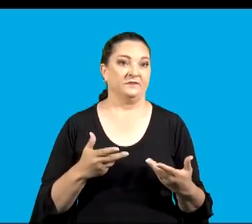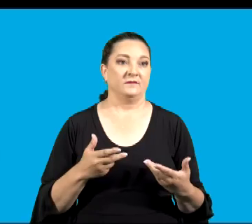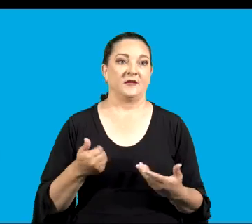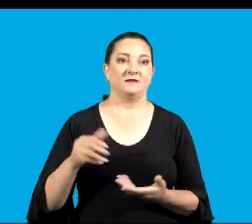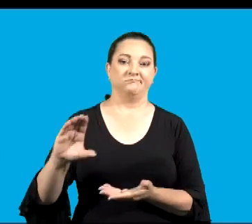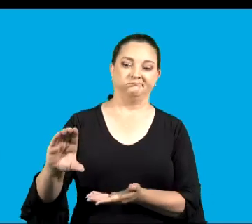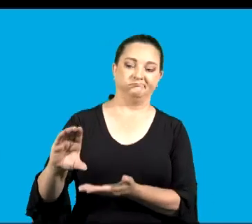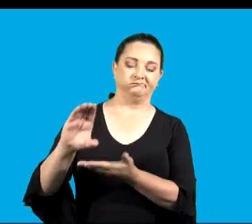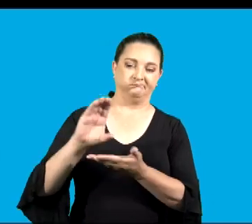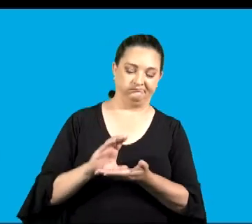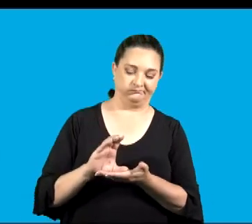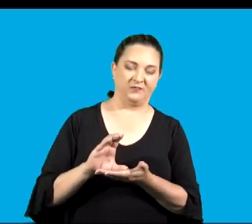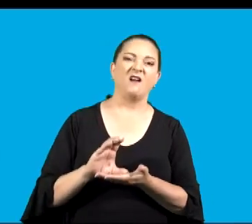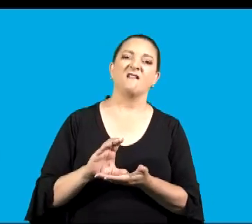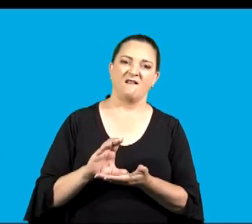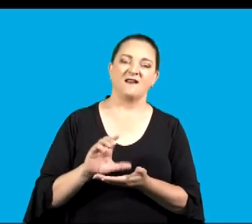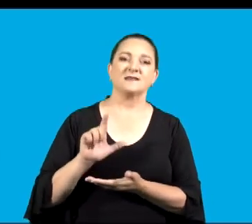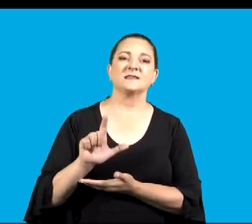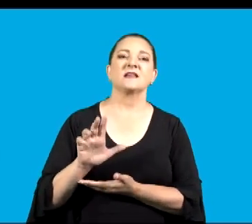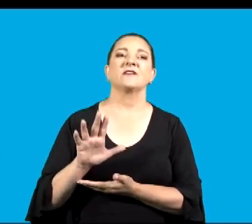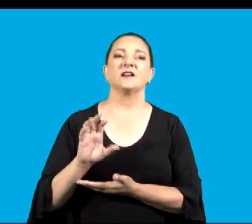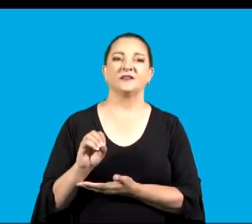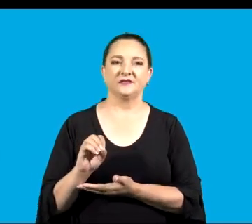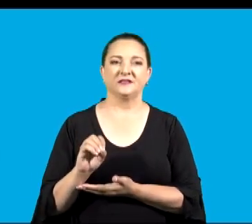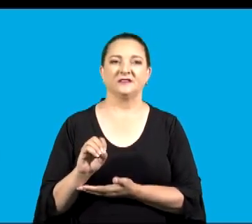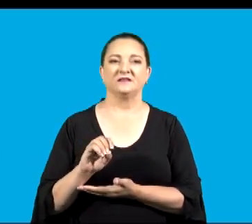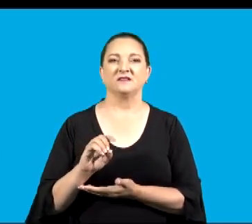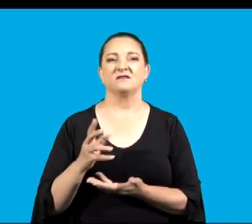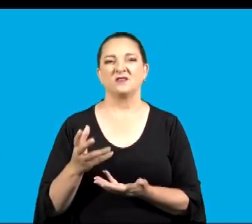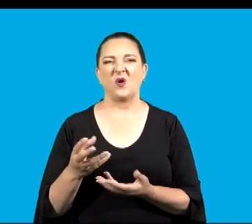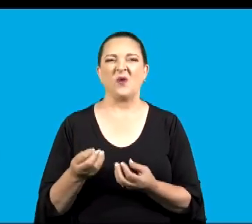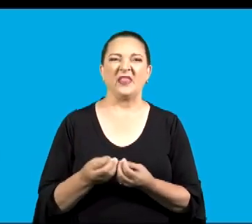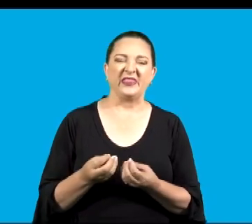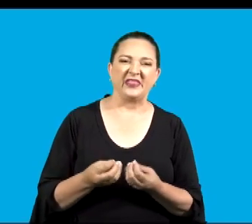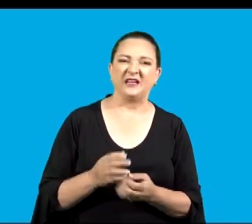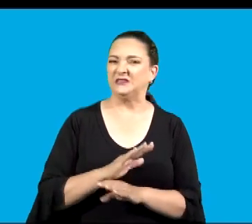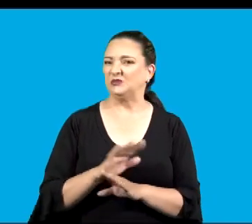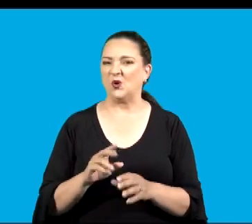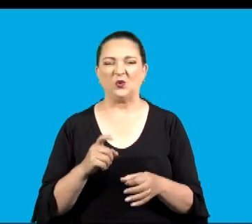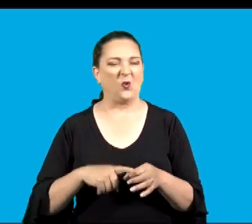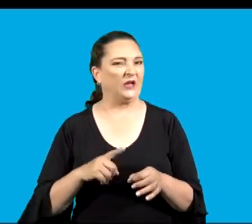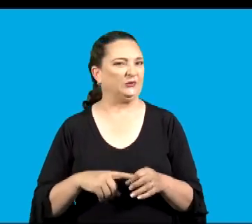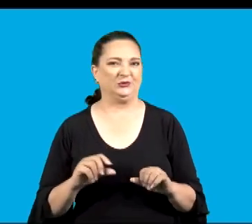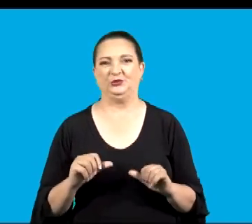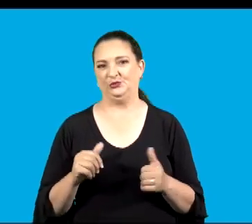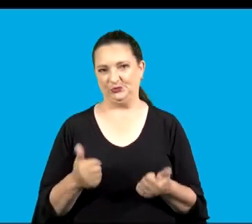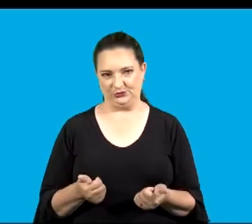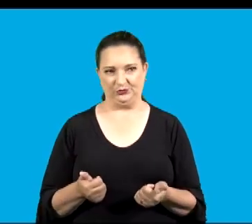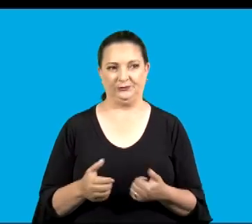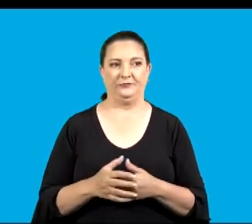were granted an allowance of $750 for inferior quality goods. These are goods of bad